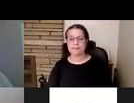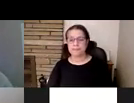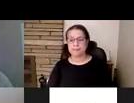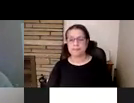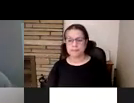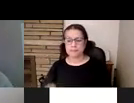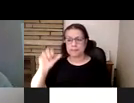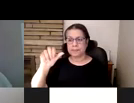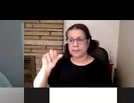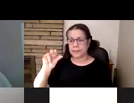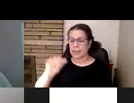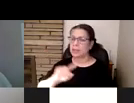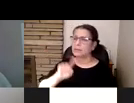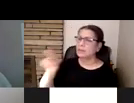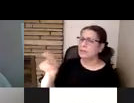Yeah, Dave, do you want to jump in?